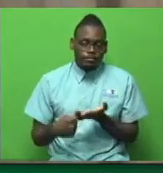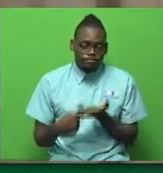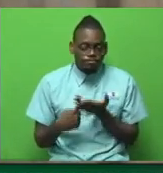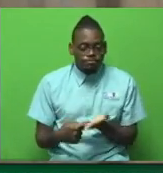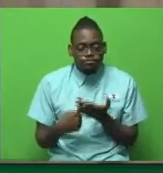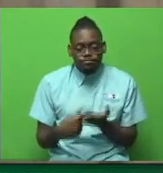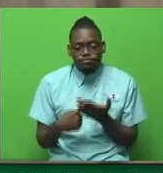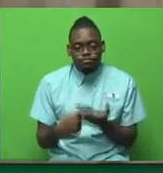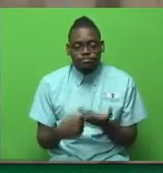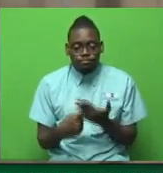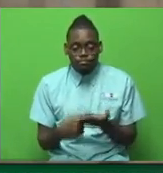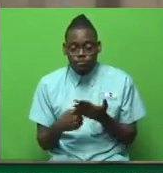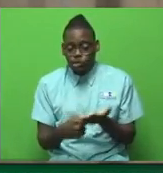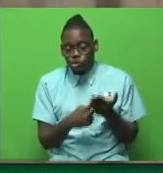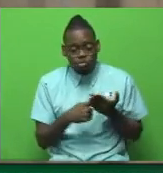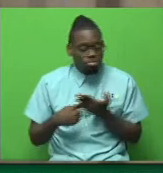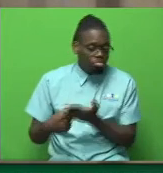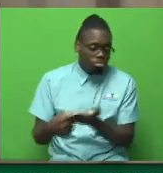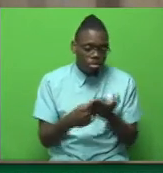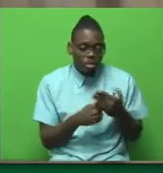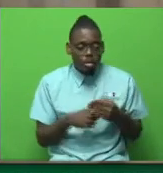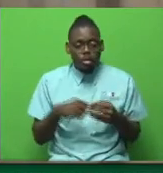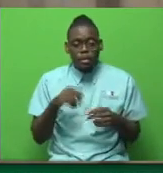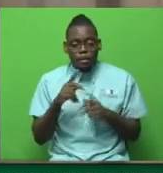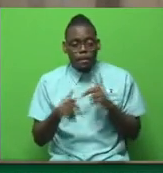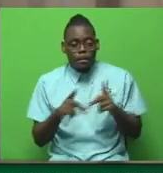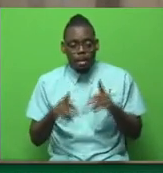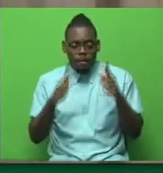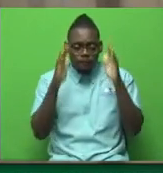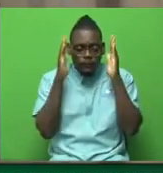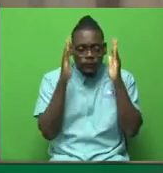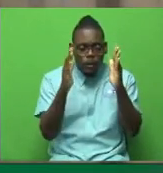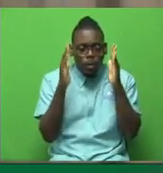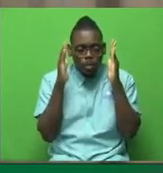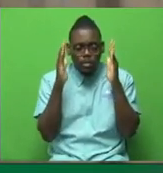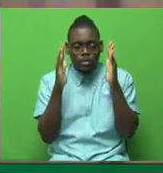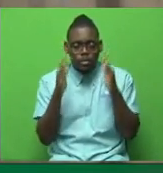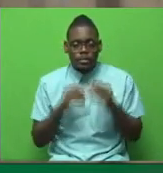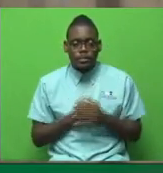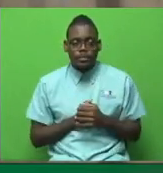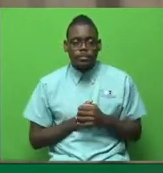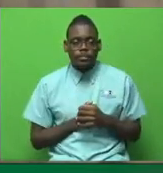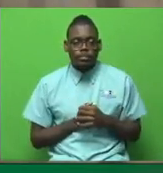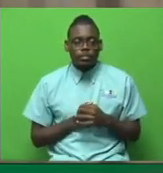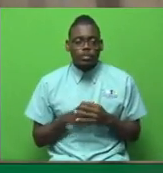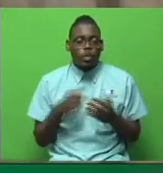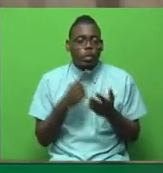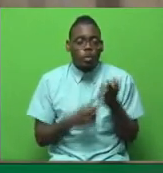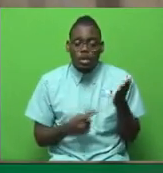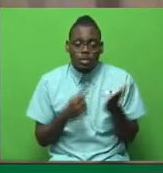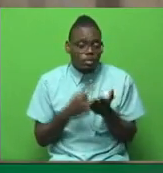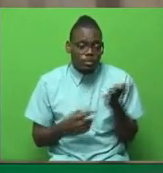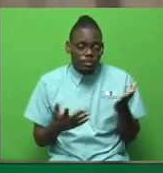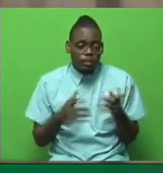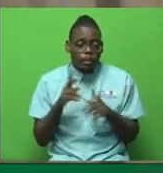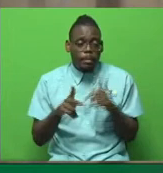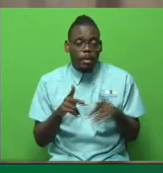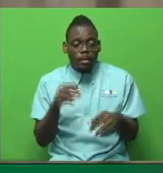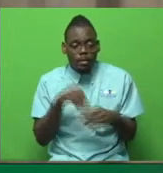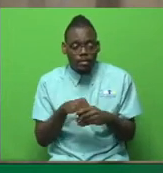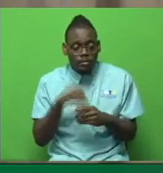when the population is listening on listening on to persons in government